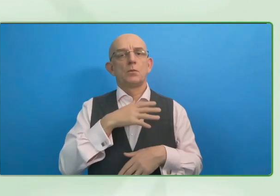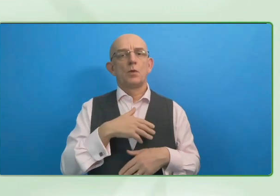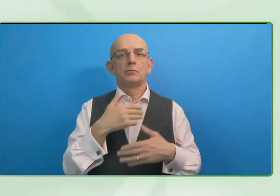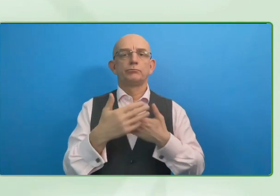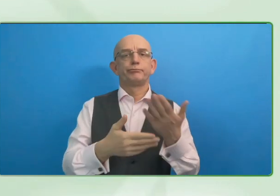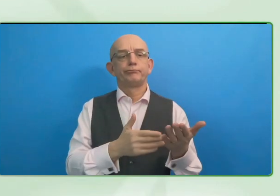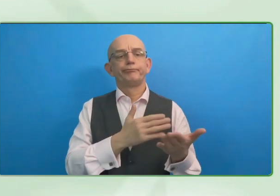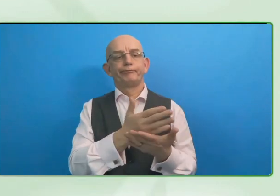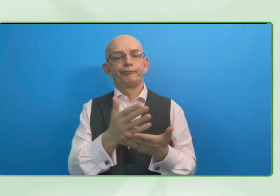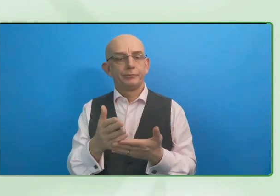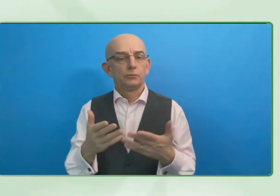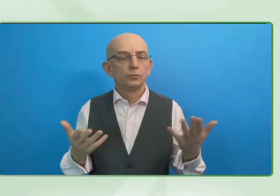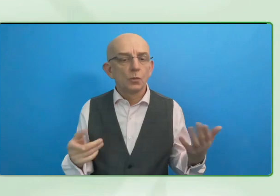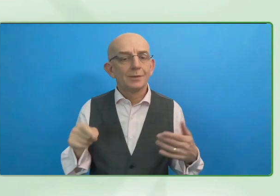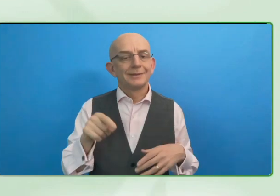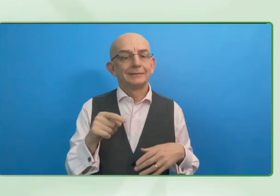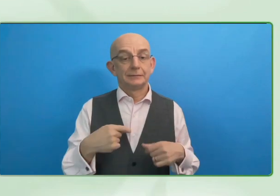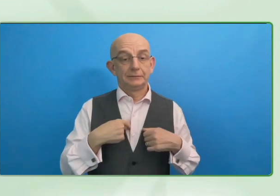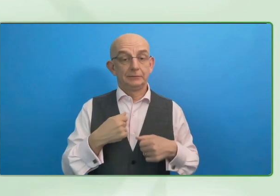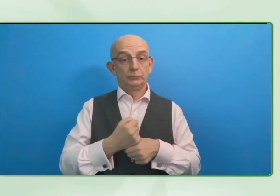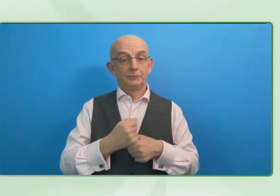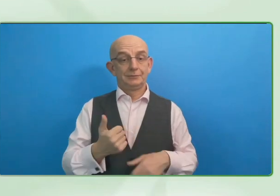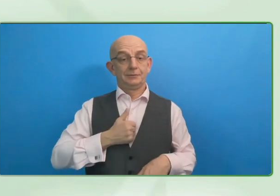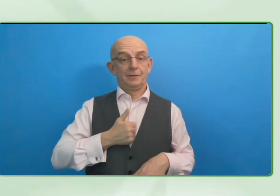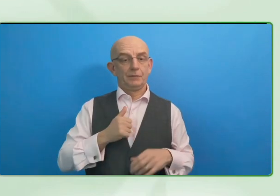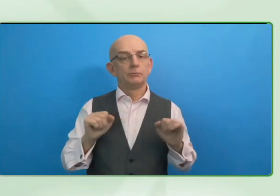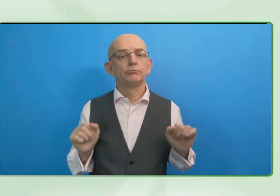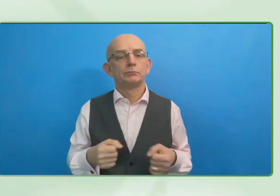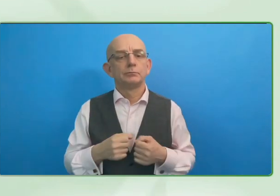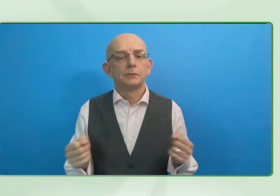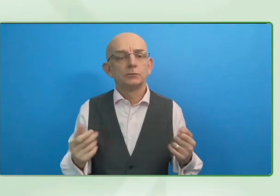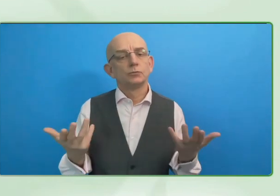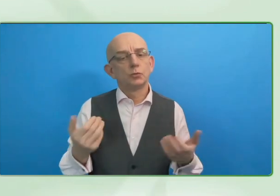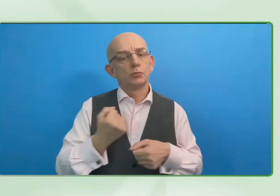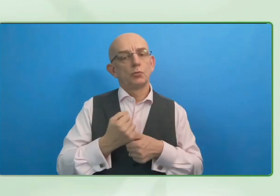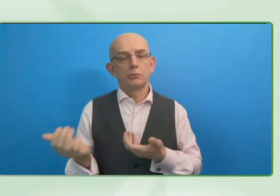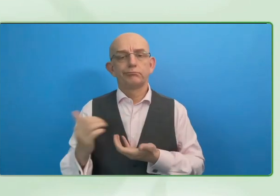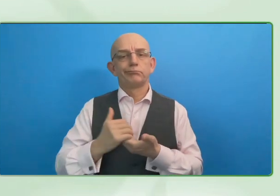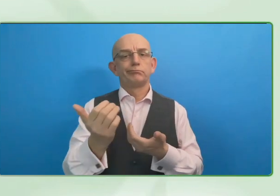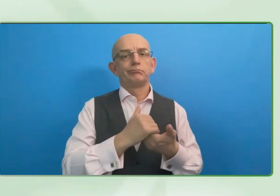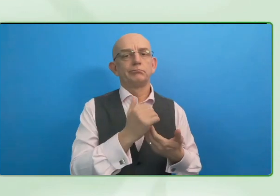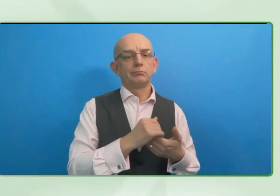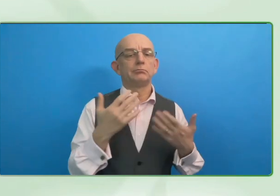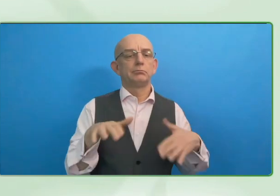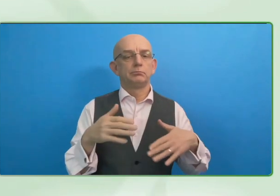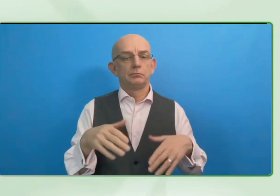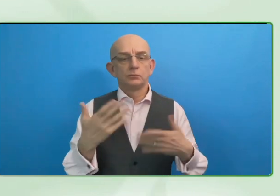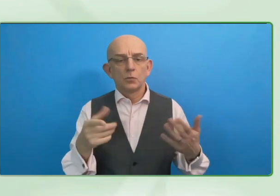is so important. All right, I think there's another question. The person with the red glasses?